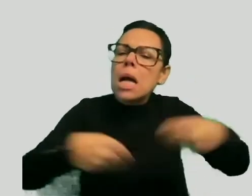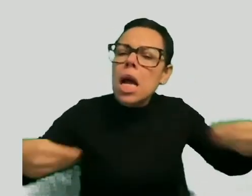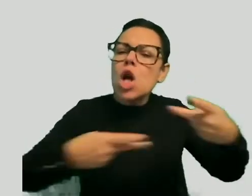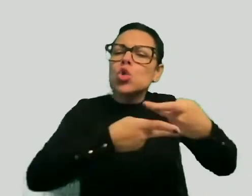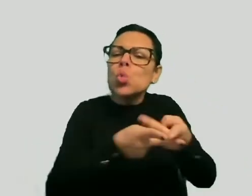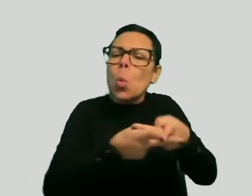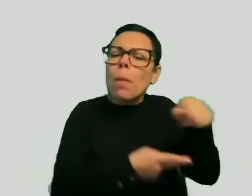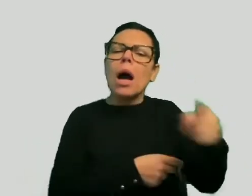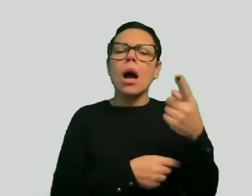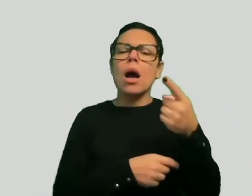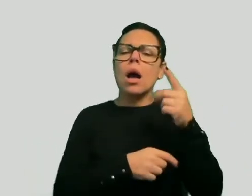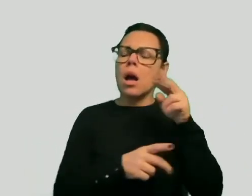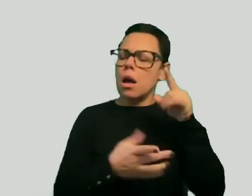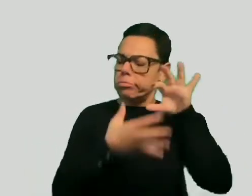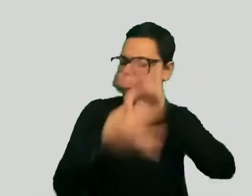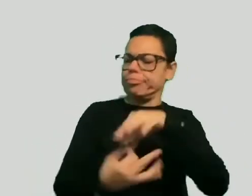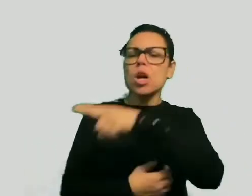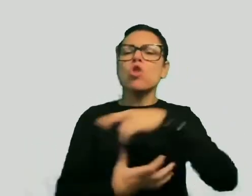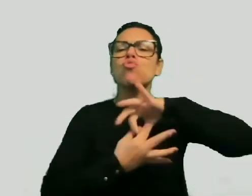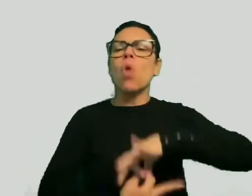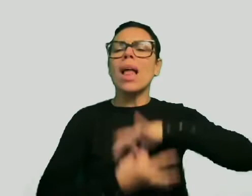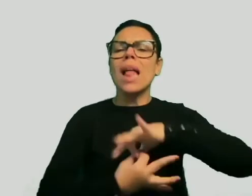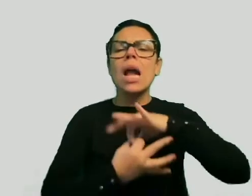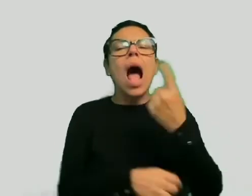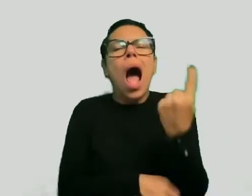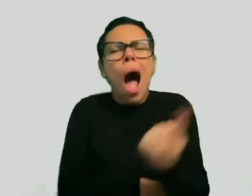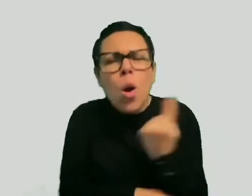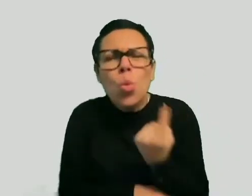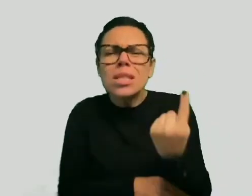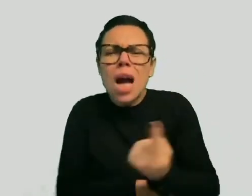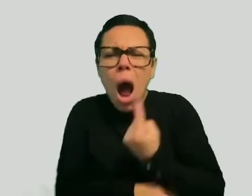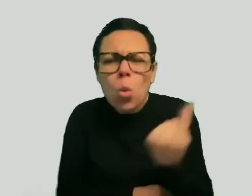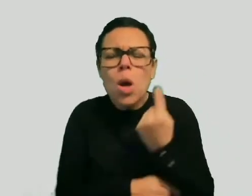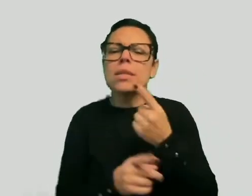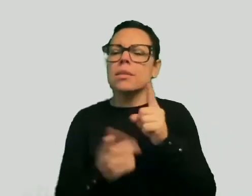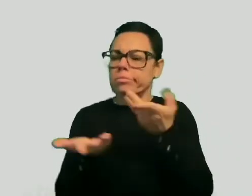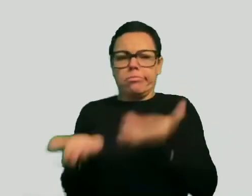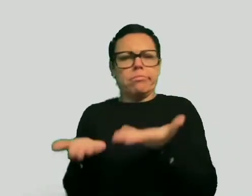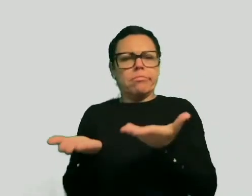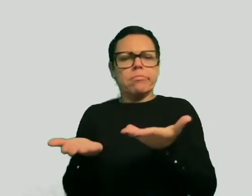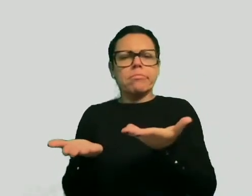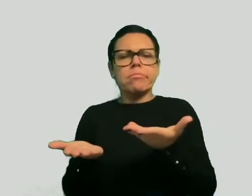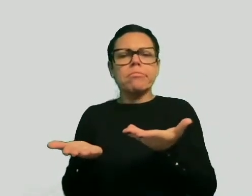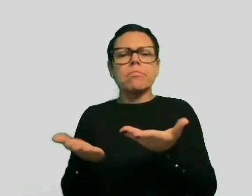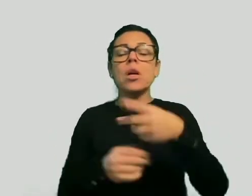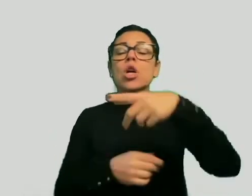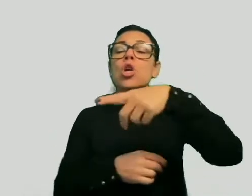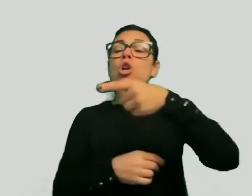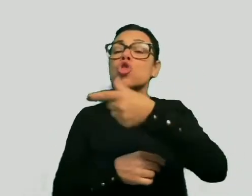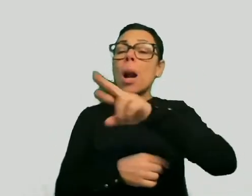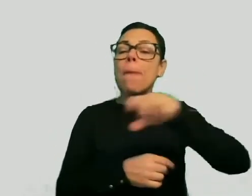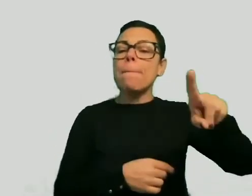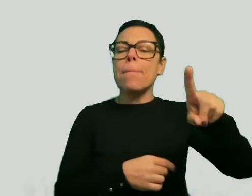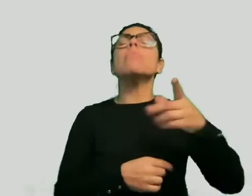in every step of the public procurement process, starting by looking into the pre-procurement,